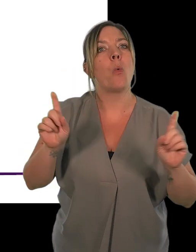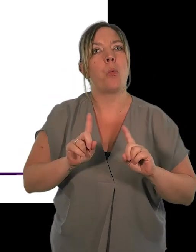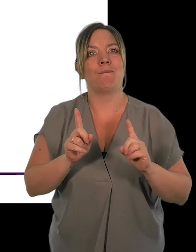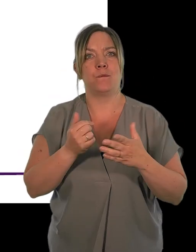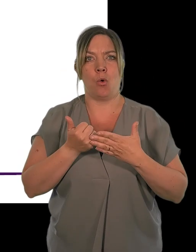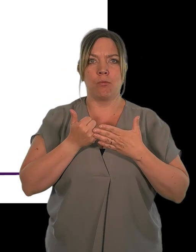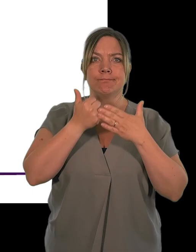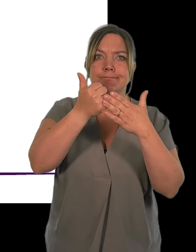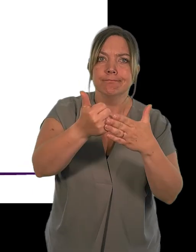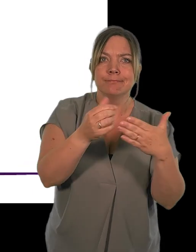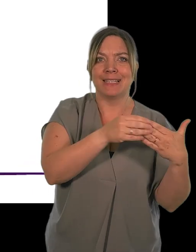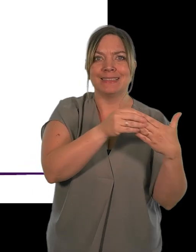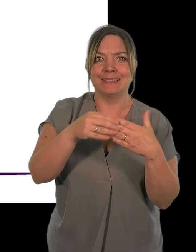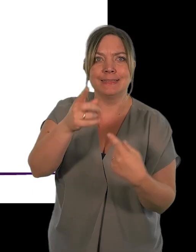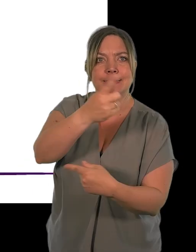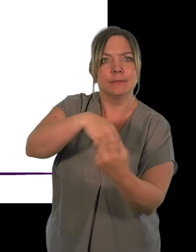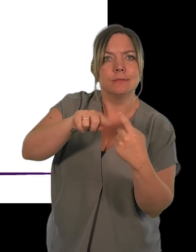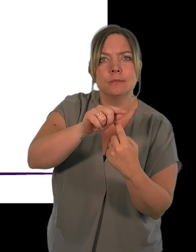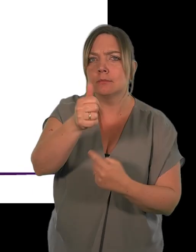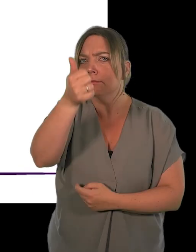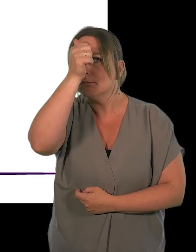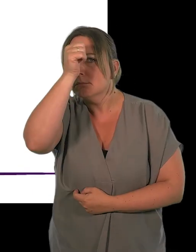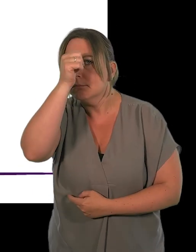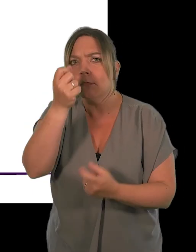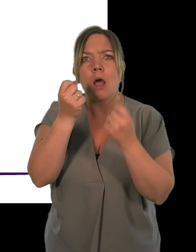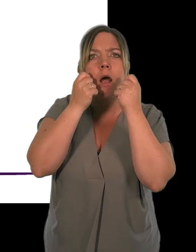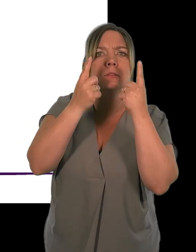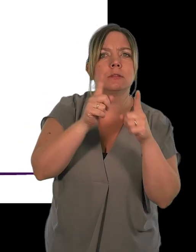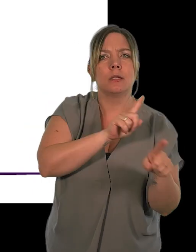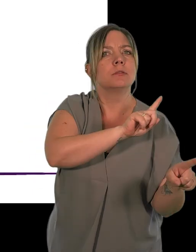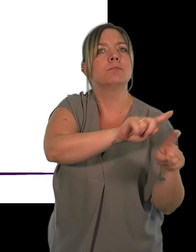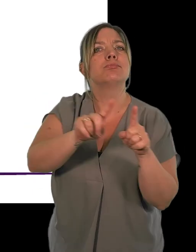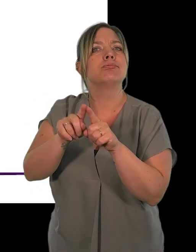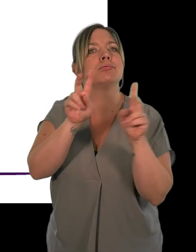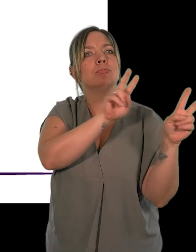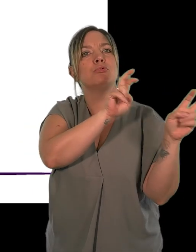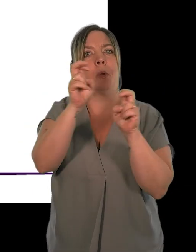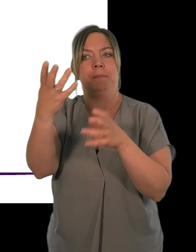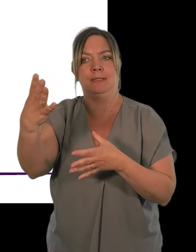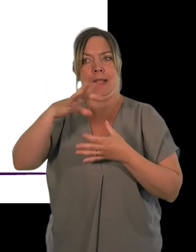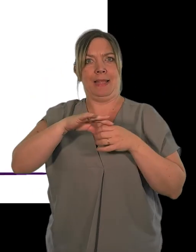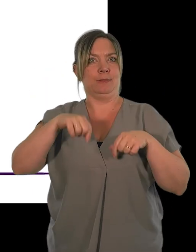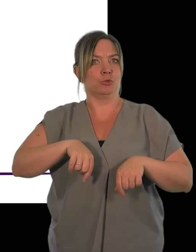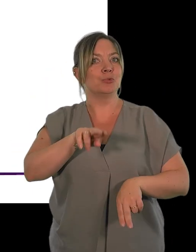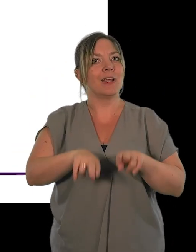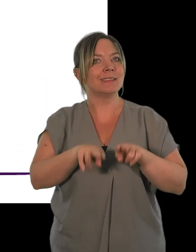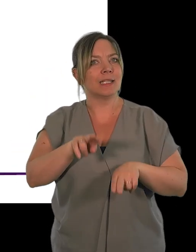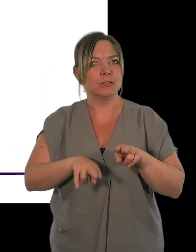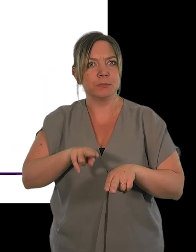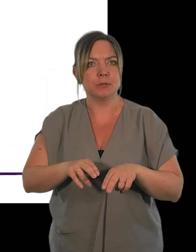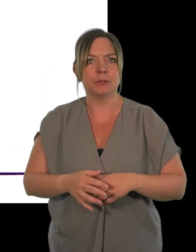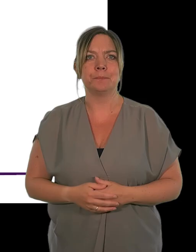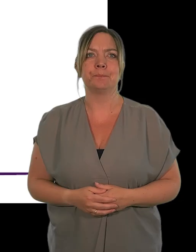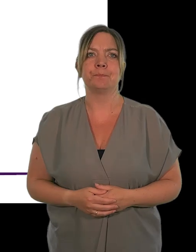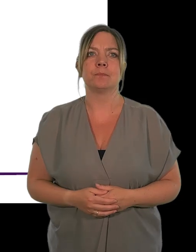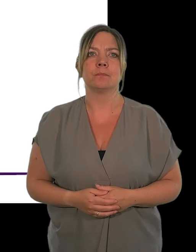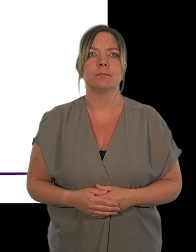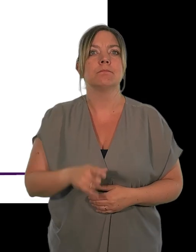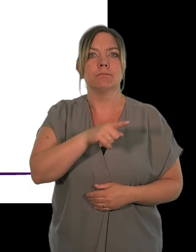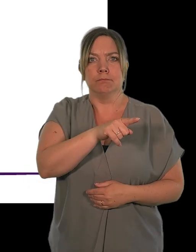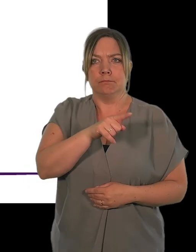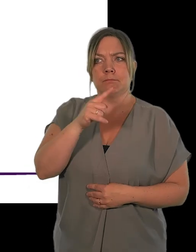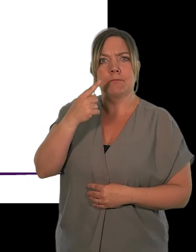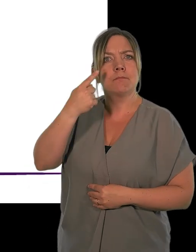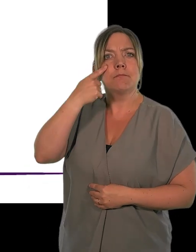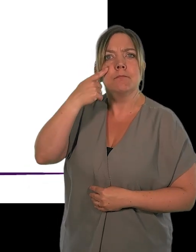understanding on the various topics relating to the assessment. Accessing these will give you a useful